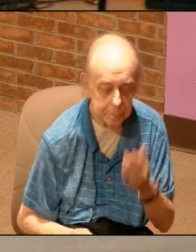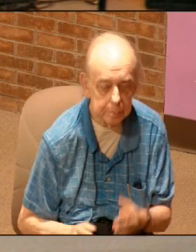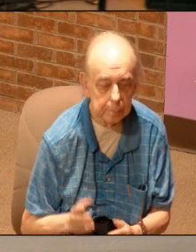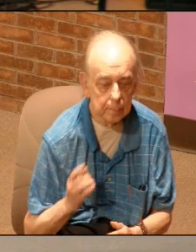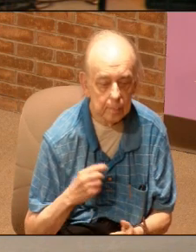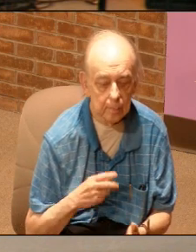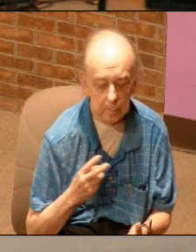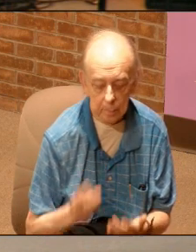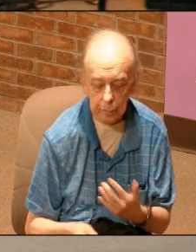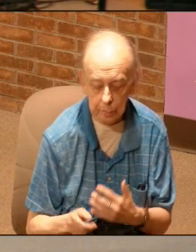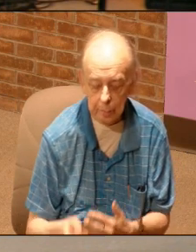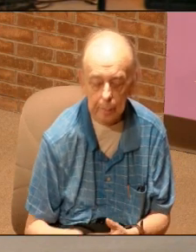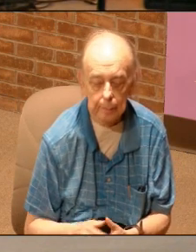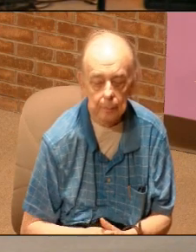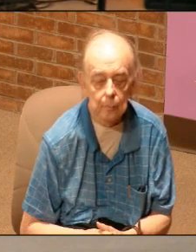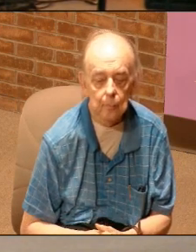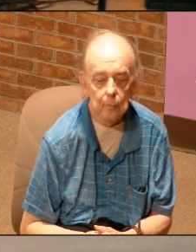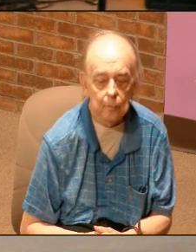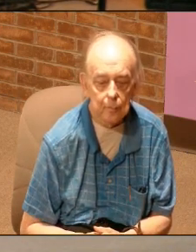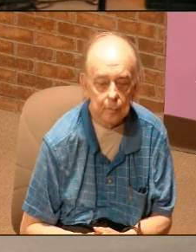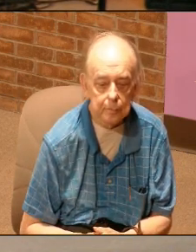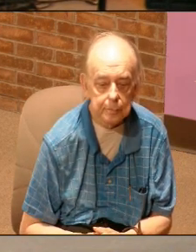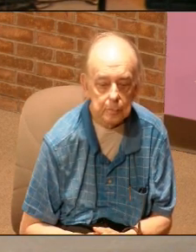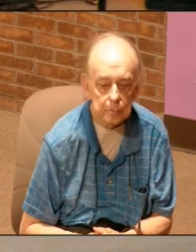and fall to the ground.